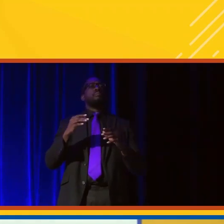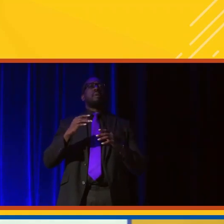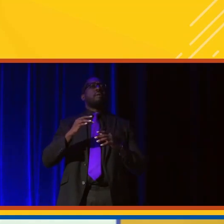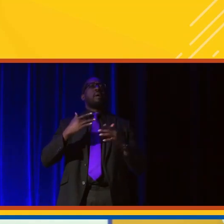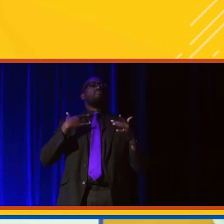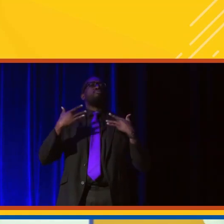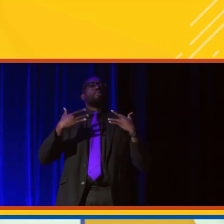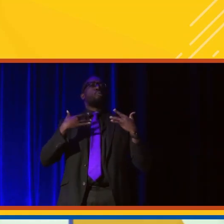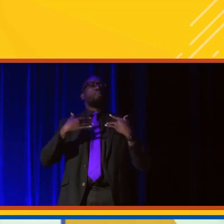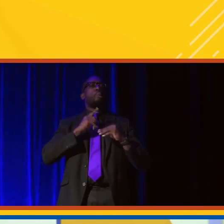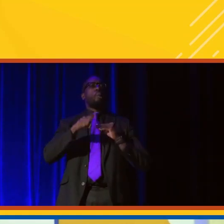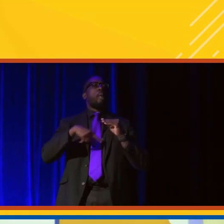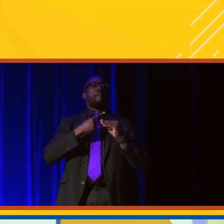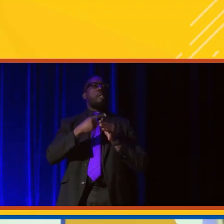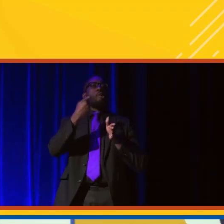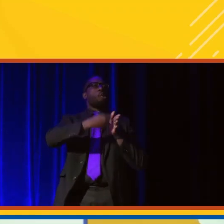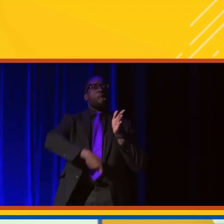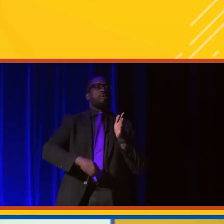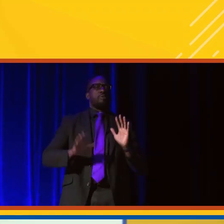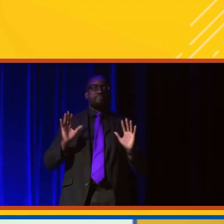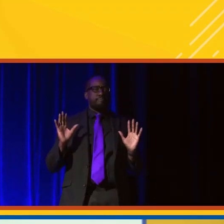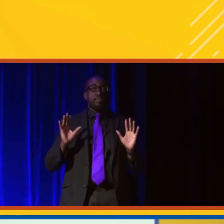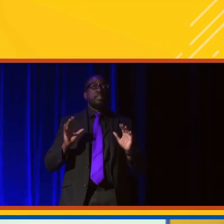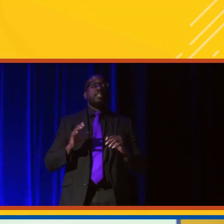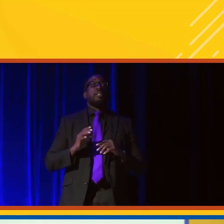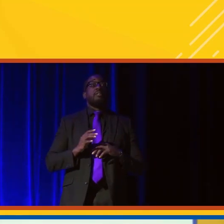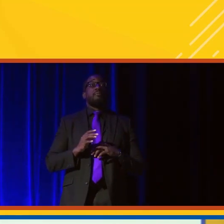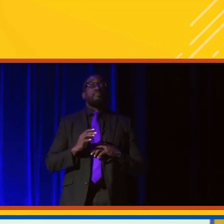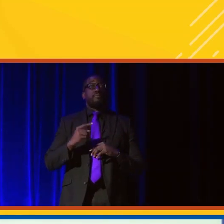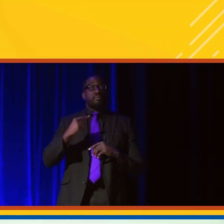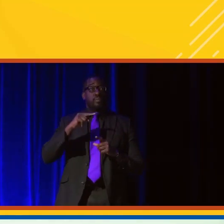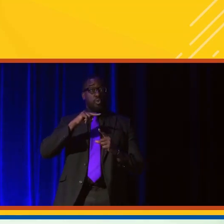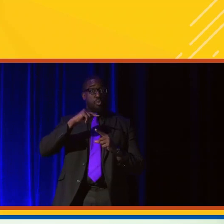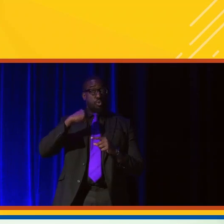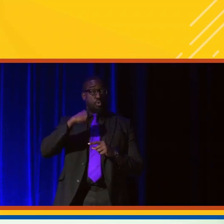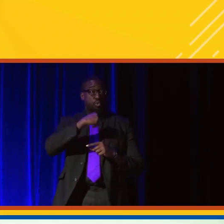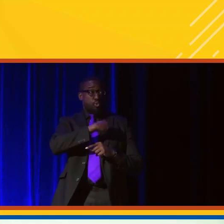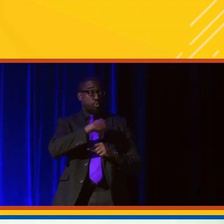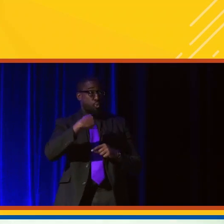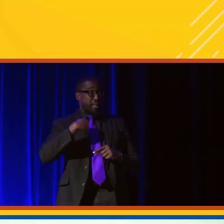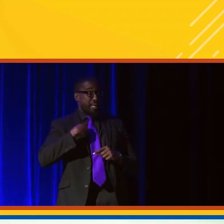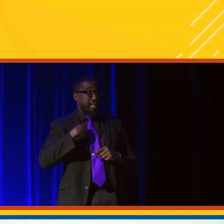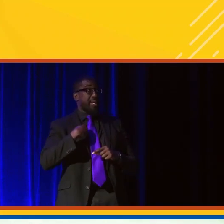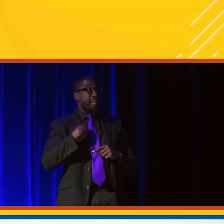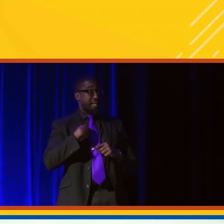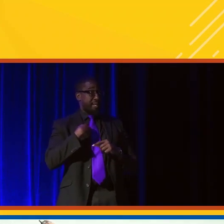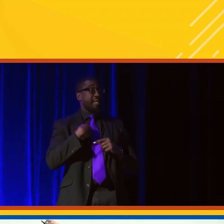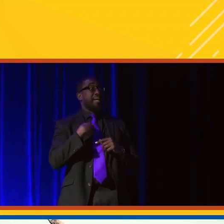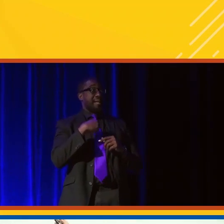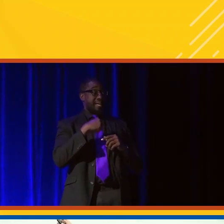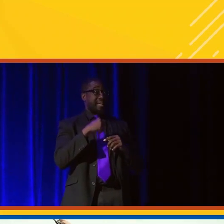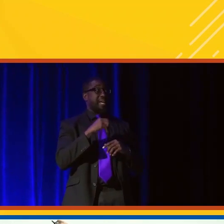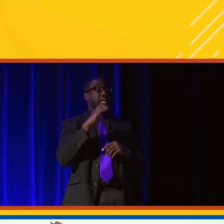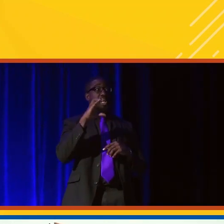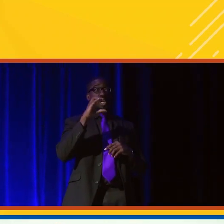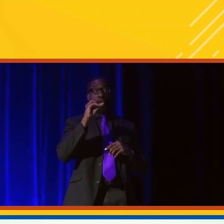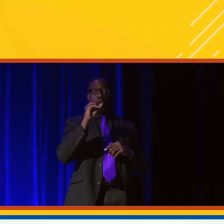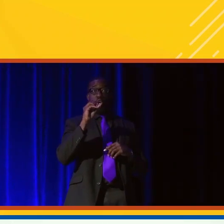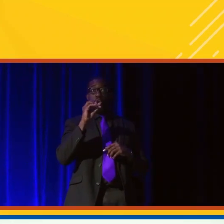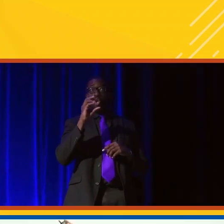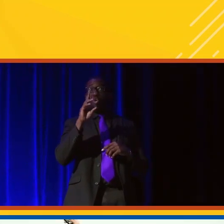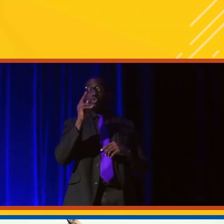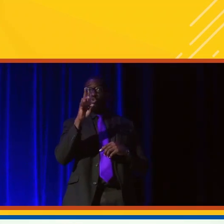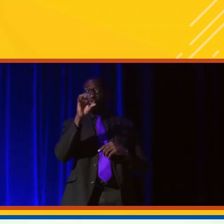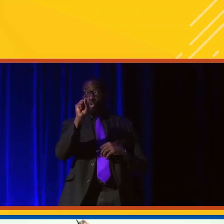cost. What we propose to do is we coarse grain the system, so we systematically delete or average over degrees of freedom.